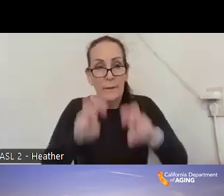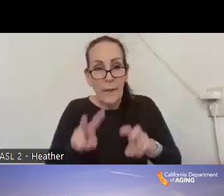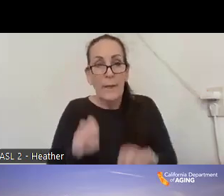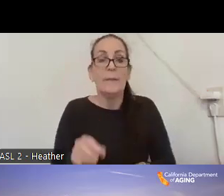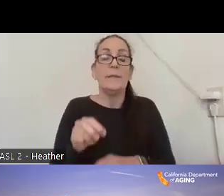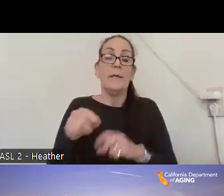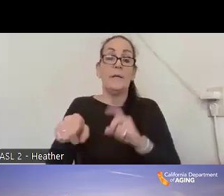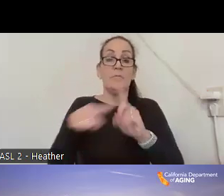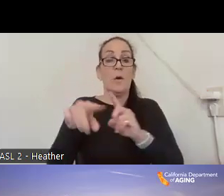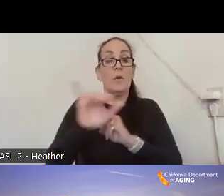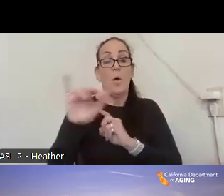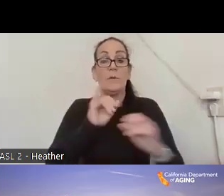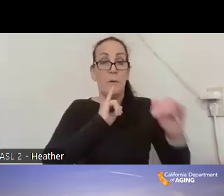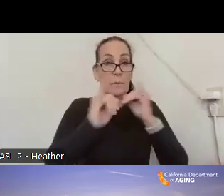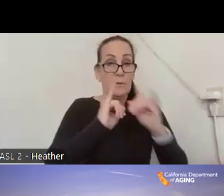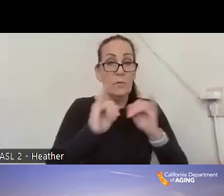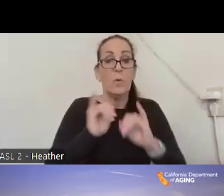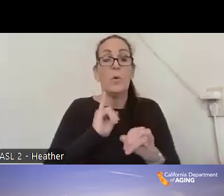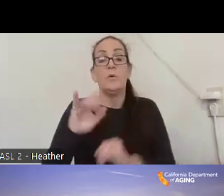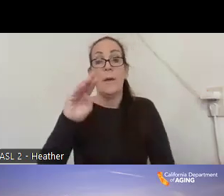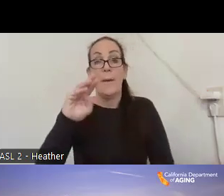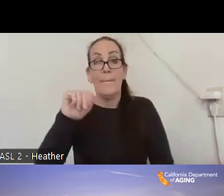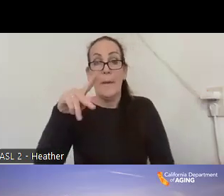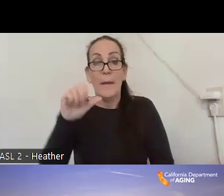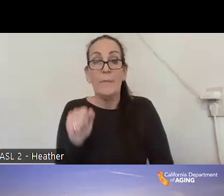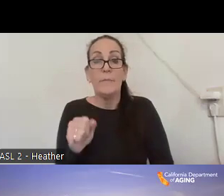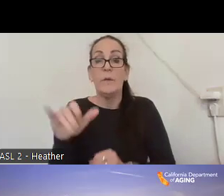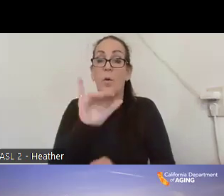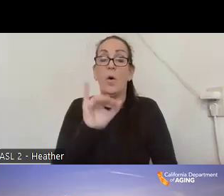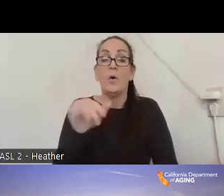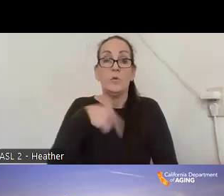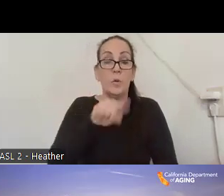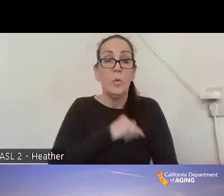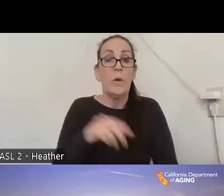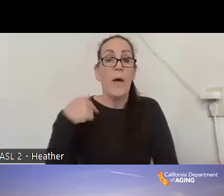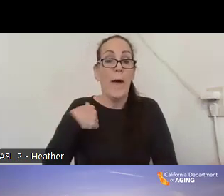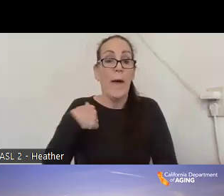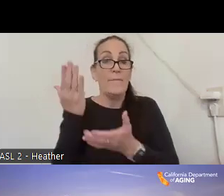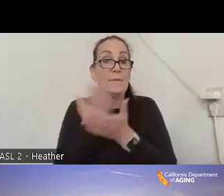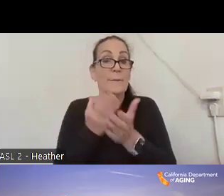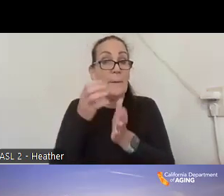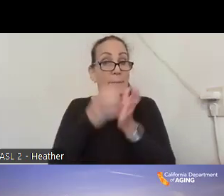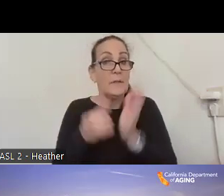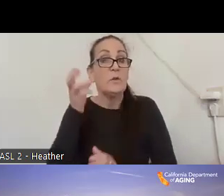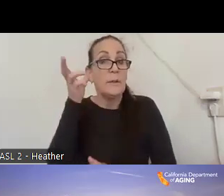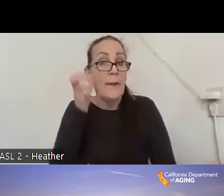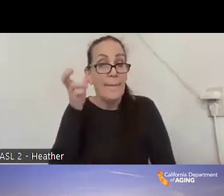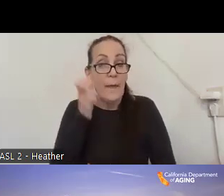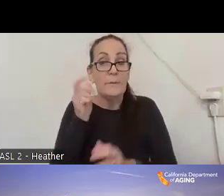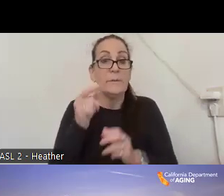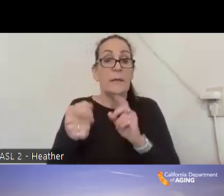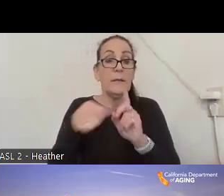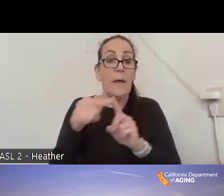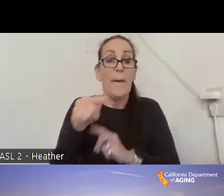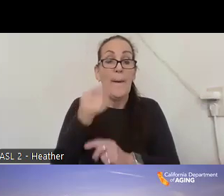we're also going to finalize with the repository of caregiver trainings and a caregiver guide on how to use and